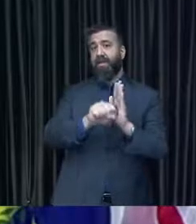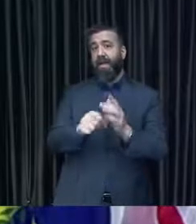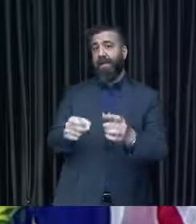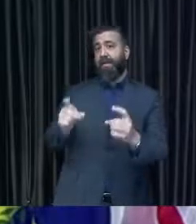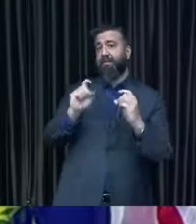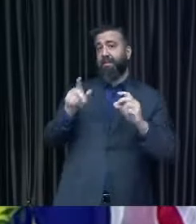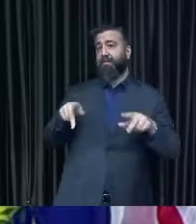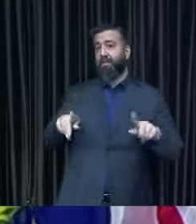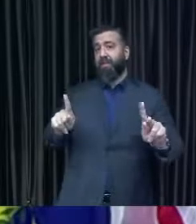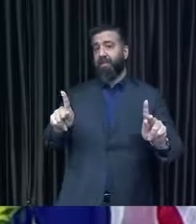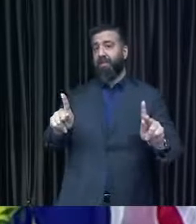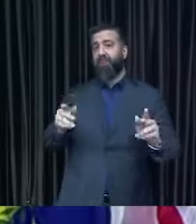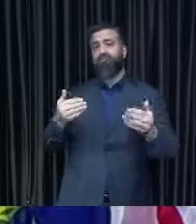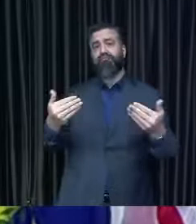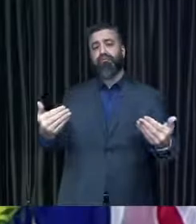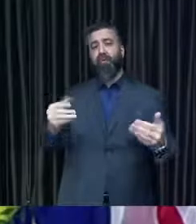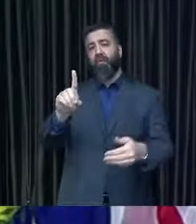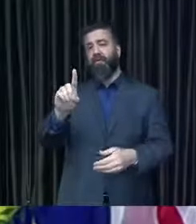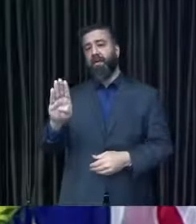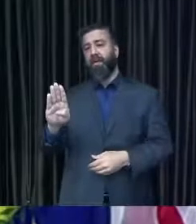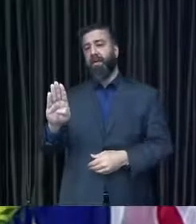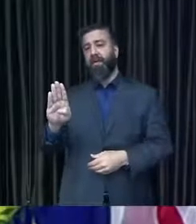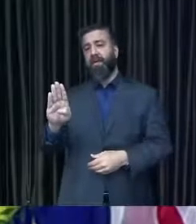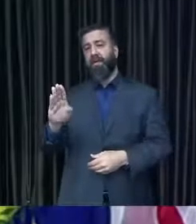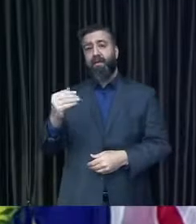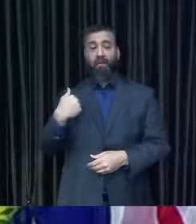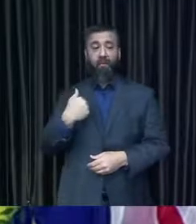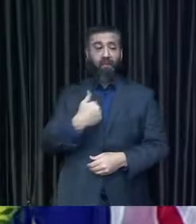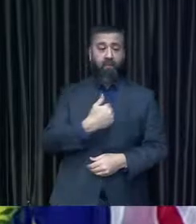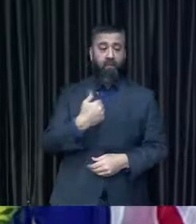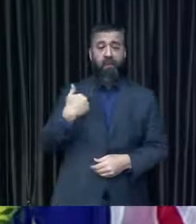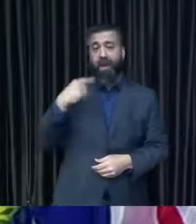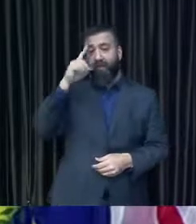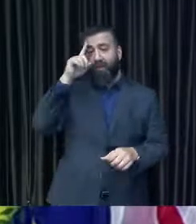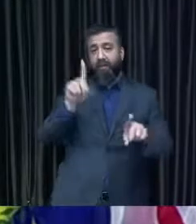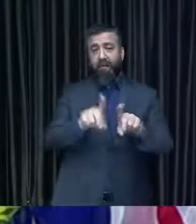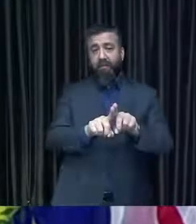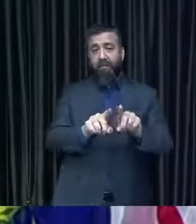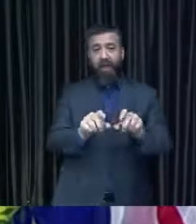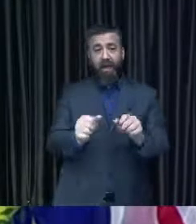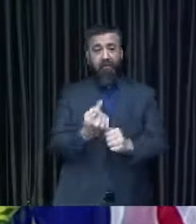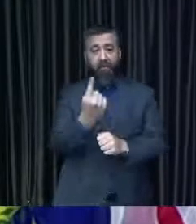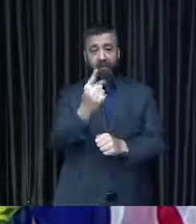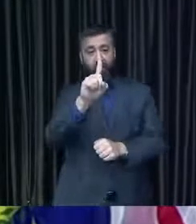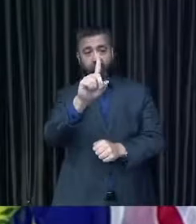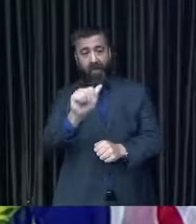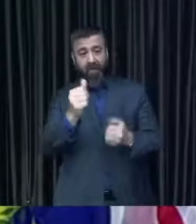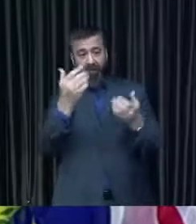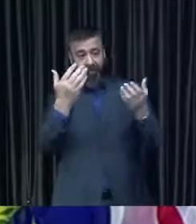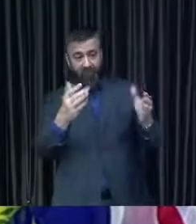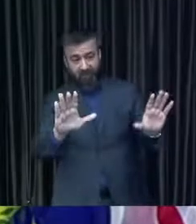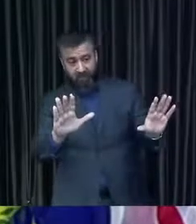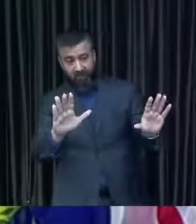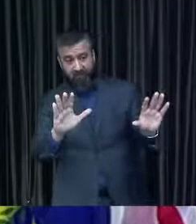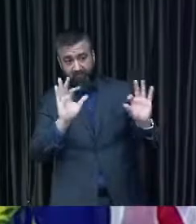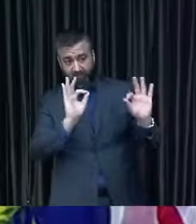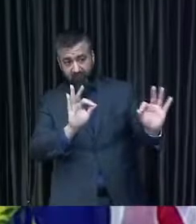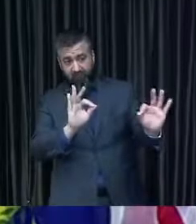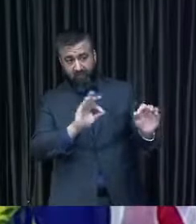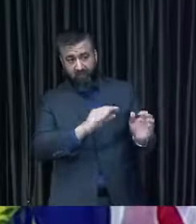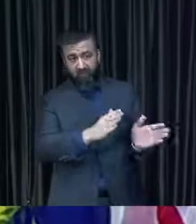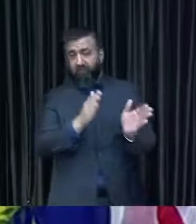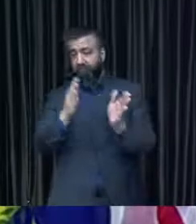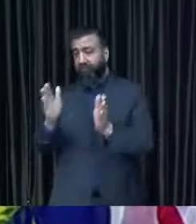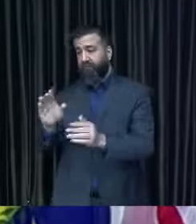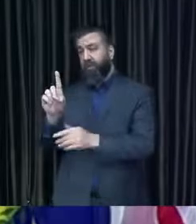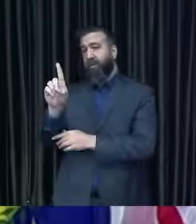permission to move into 1B, and when we have an agreement that everyone who was 1A who wanted a vaccine had access to that.